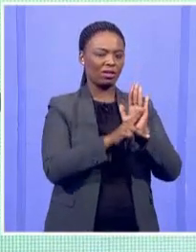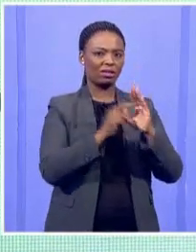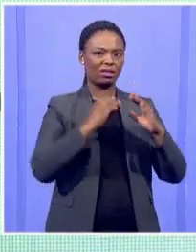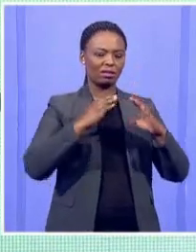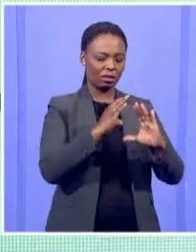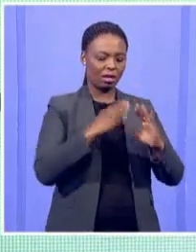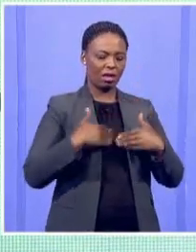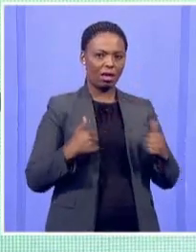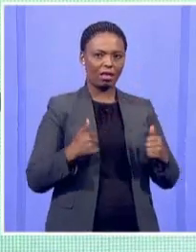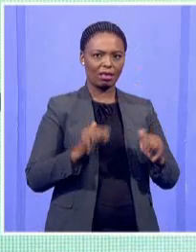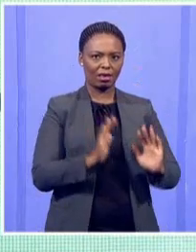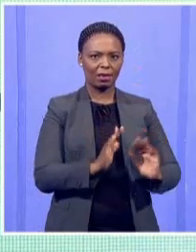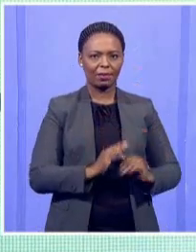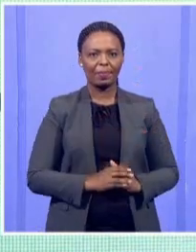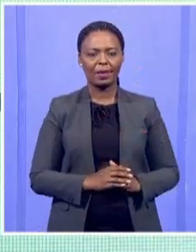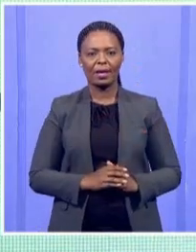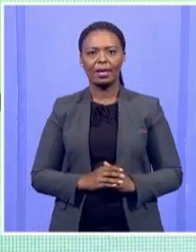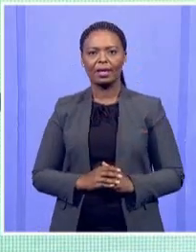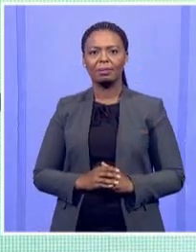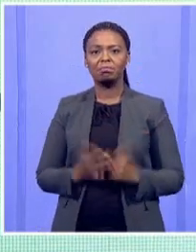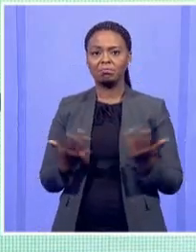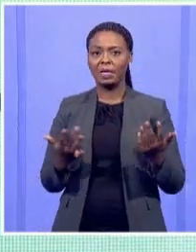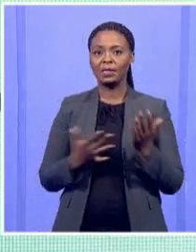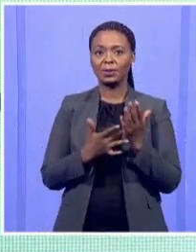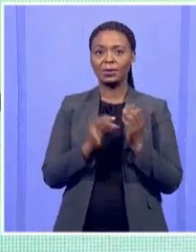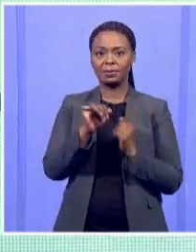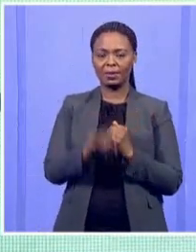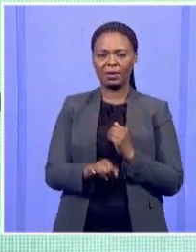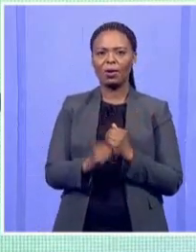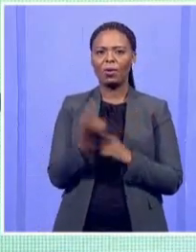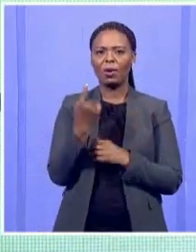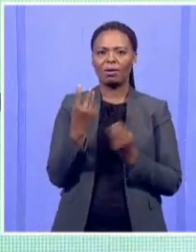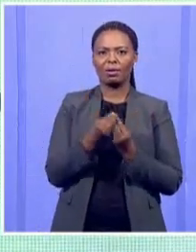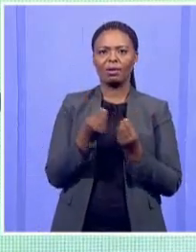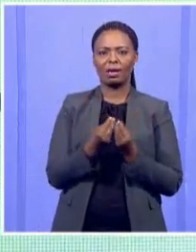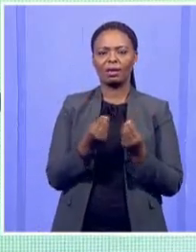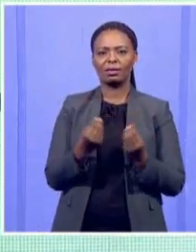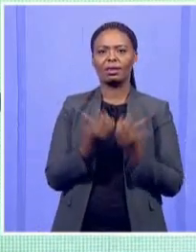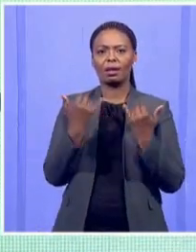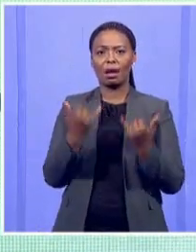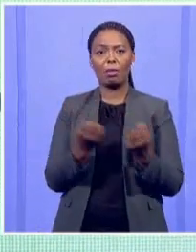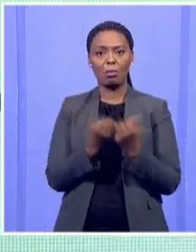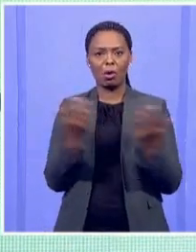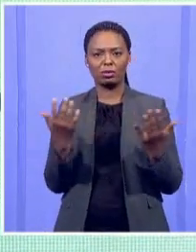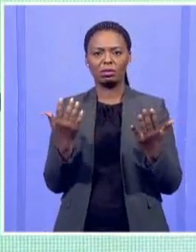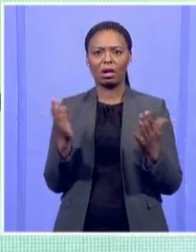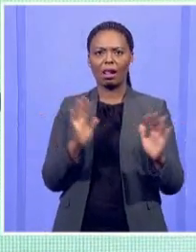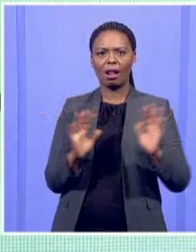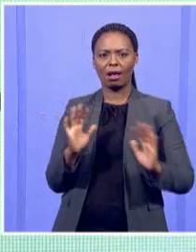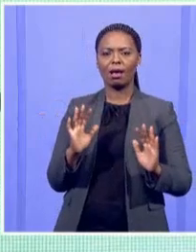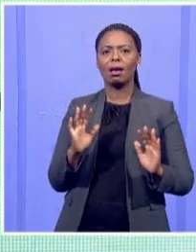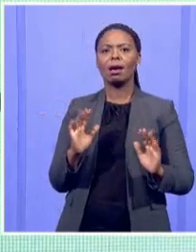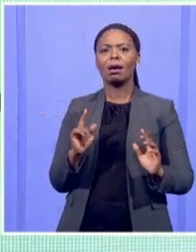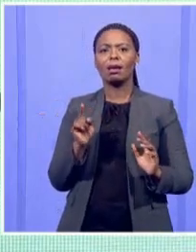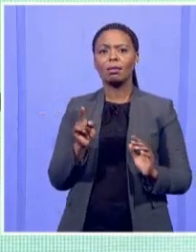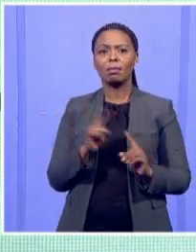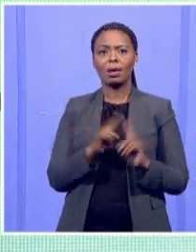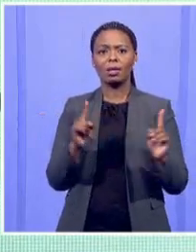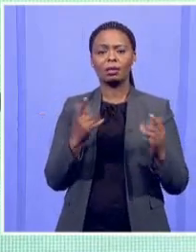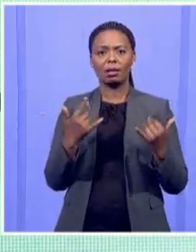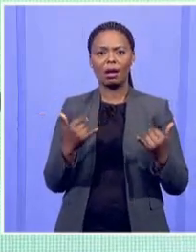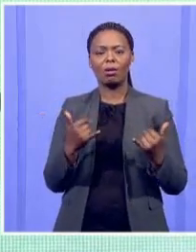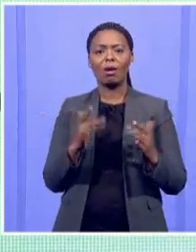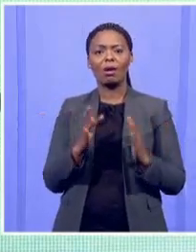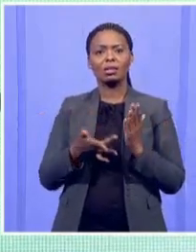So technology, as we have indicated as one of the themes, has indeed played a major role in